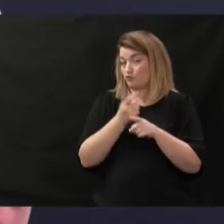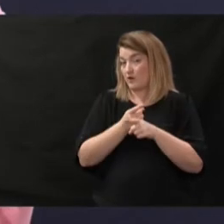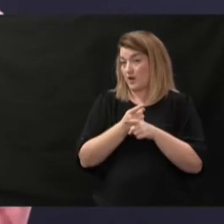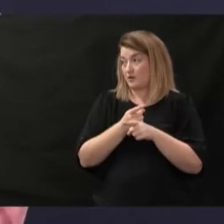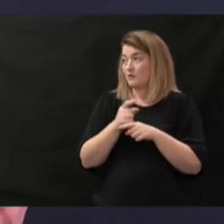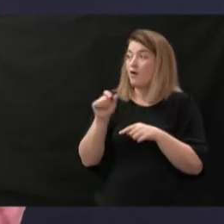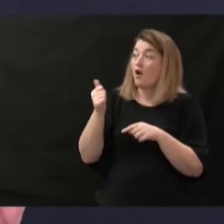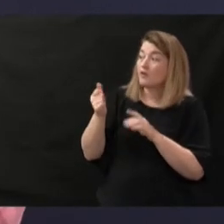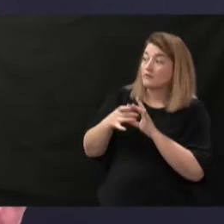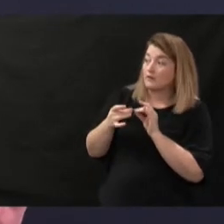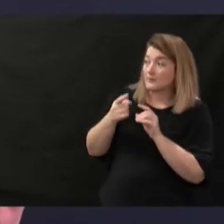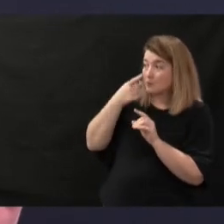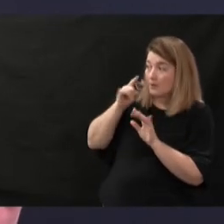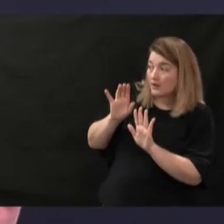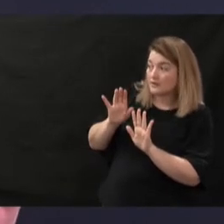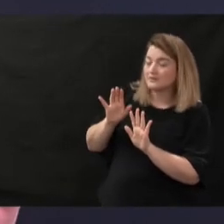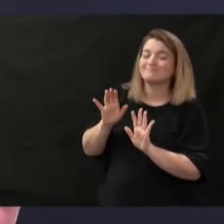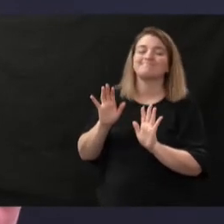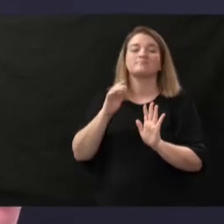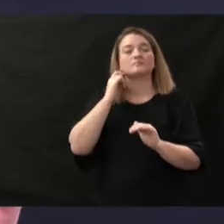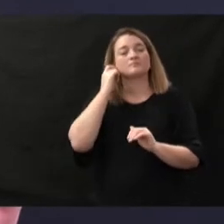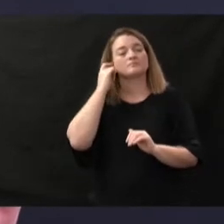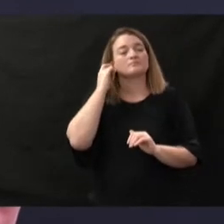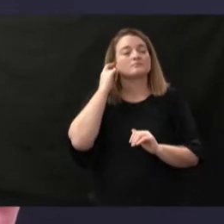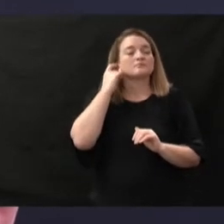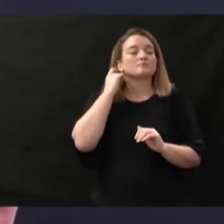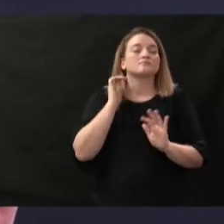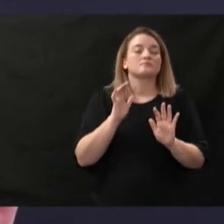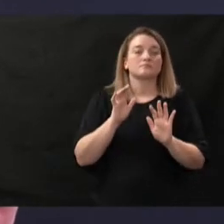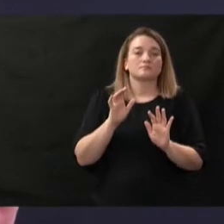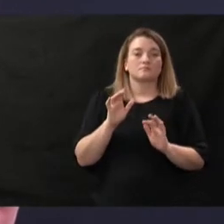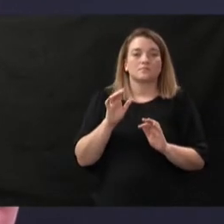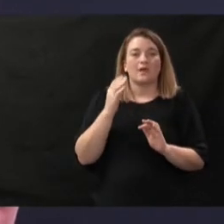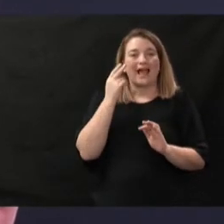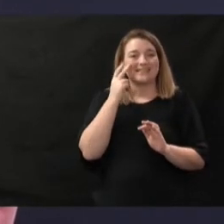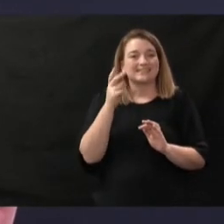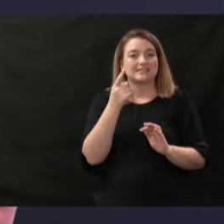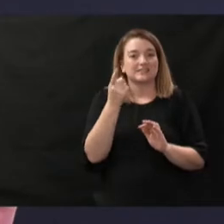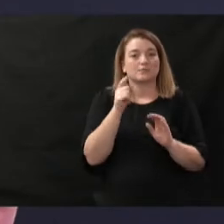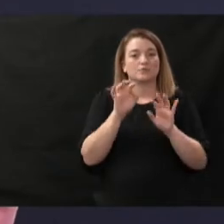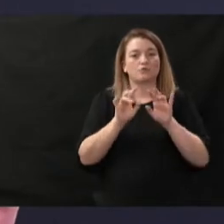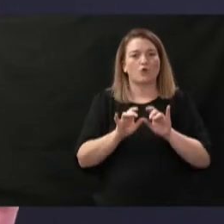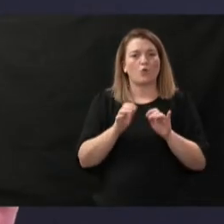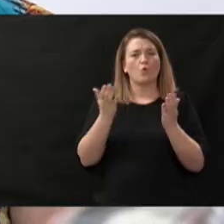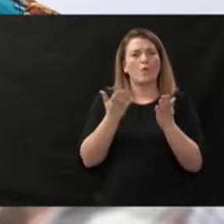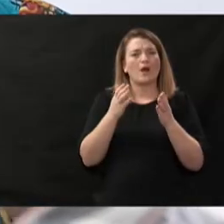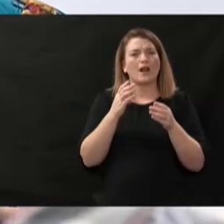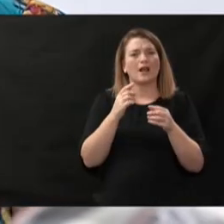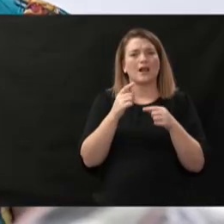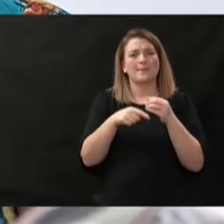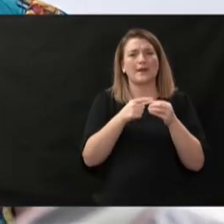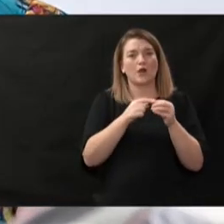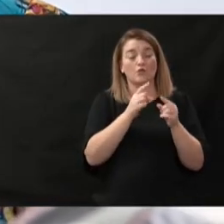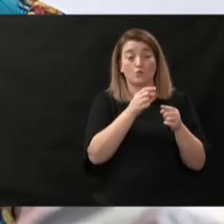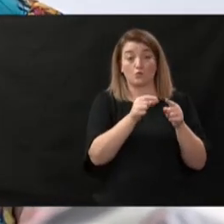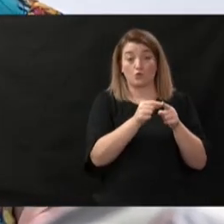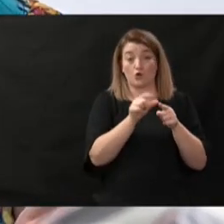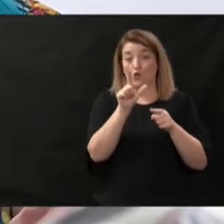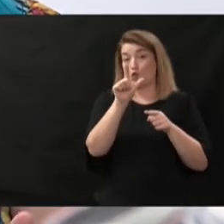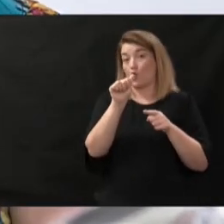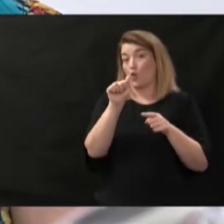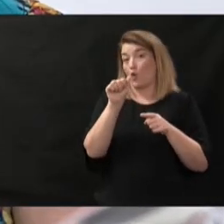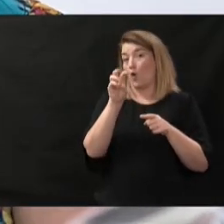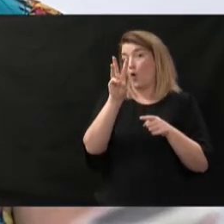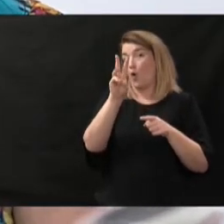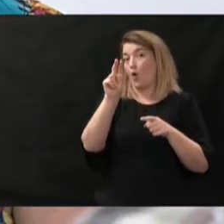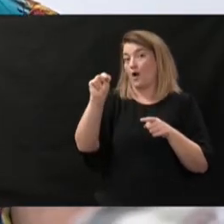one more quick thing? Yeah. Sorry. Yes, so I see somebody wrote, what about lawn? So yes, you're absolutely right.